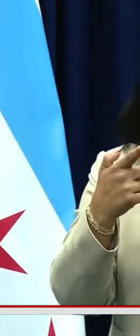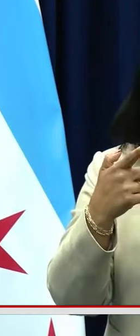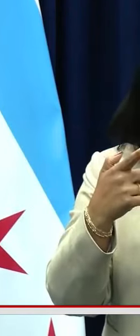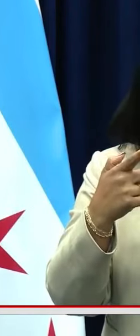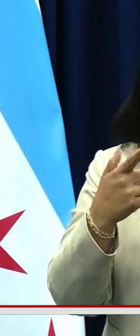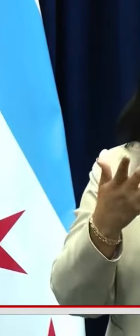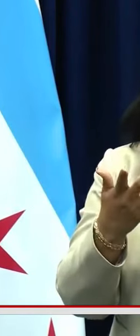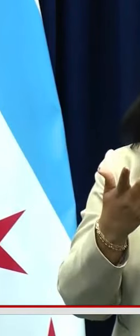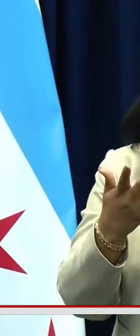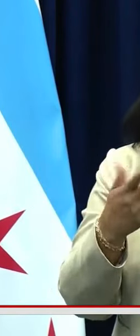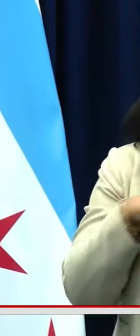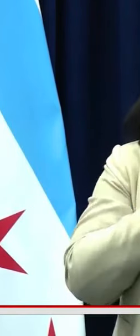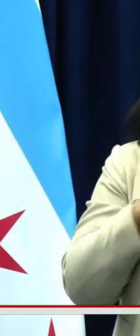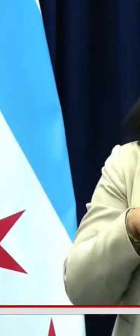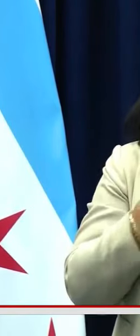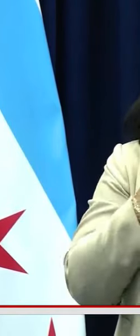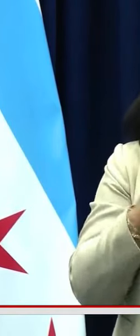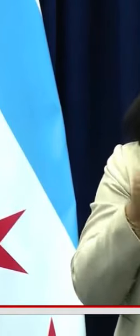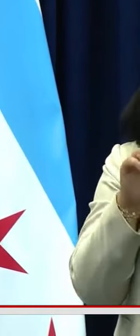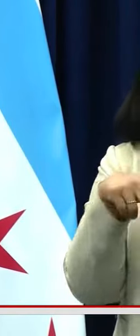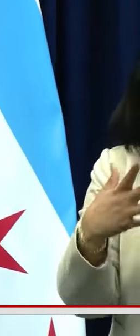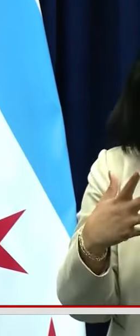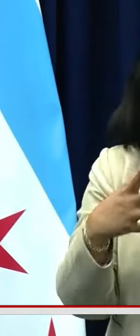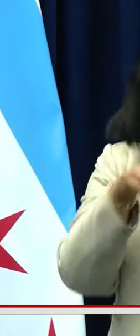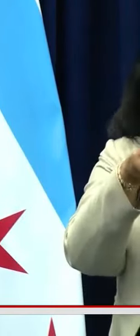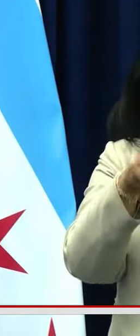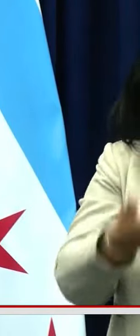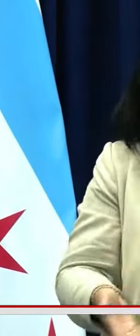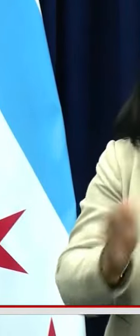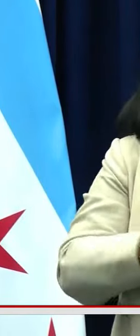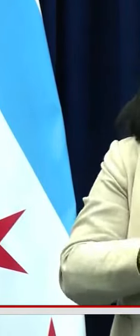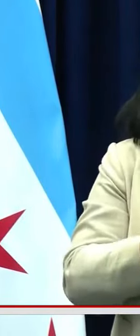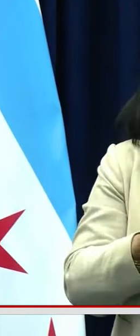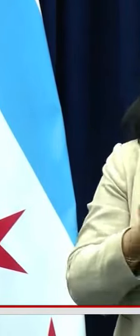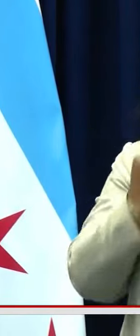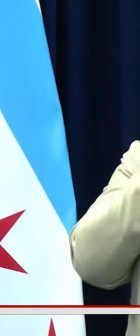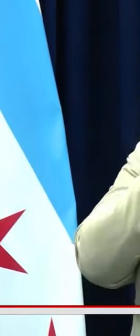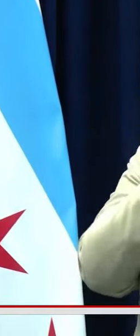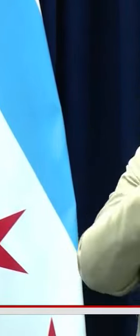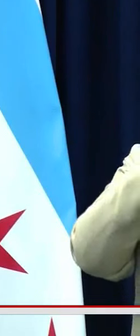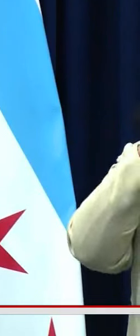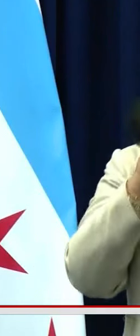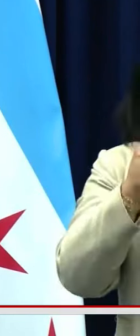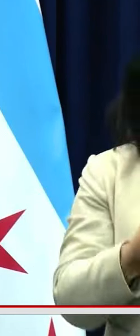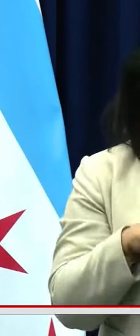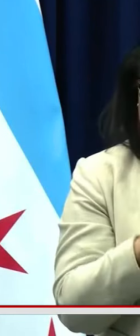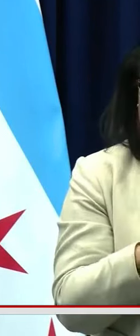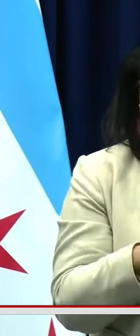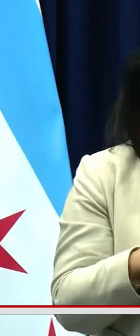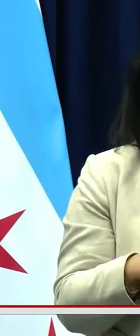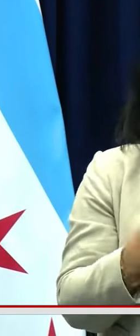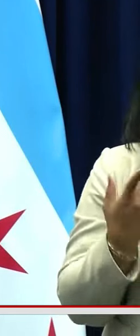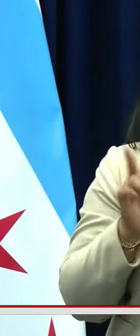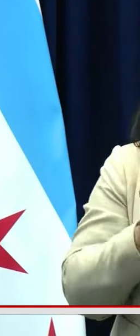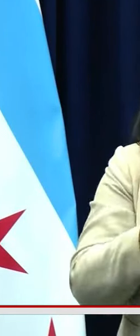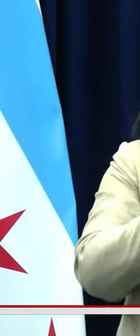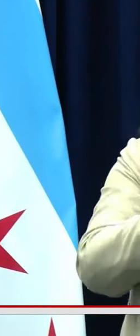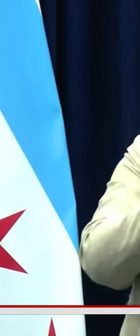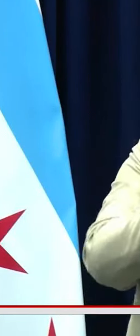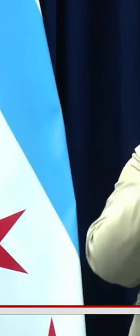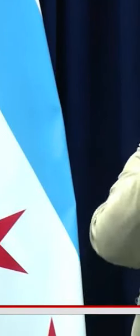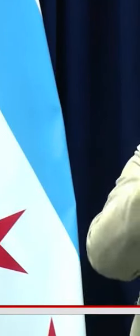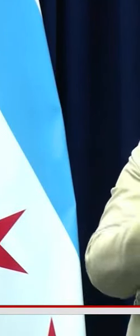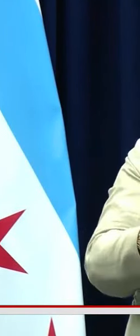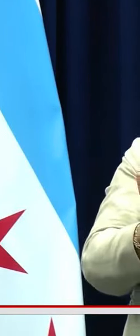21-year-old? These are just reasonable questions. And, you know, if a child is downtown